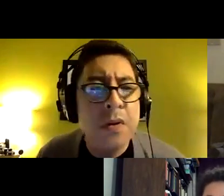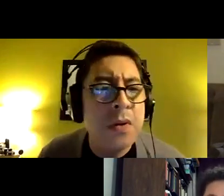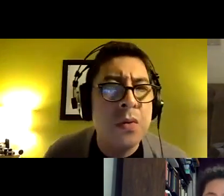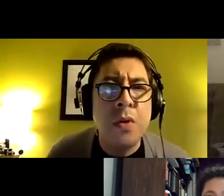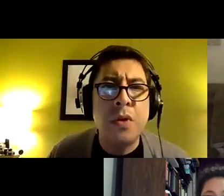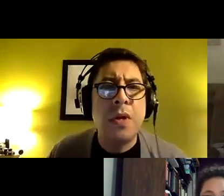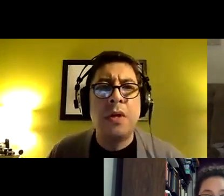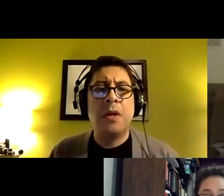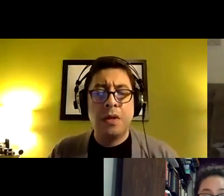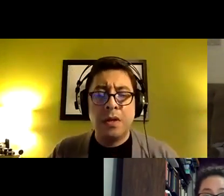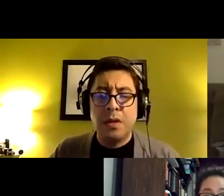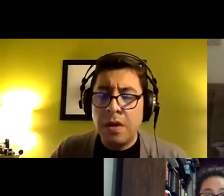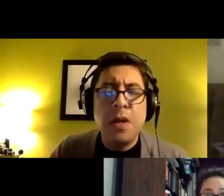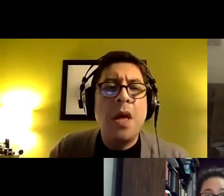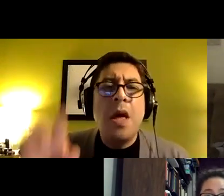rent.